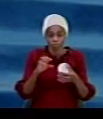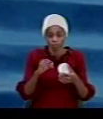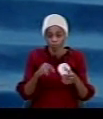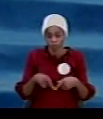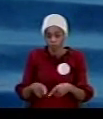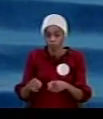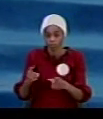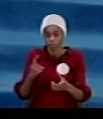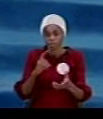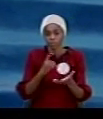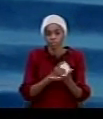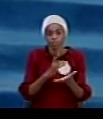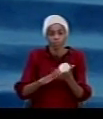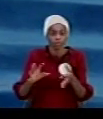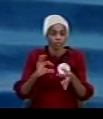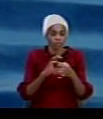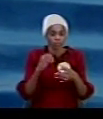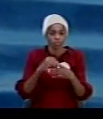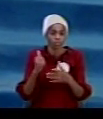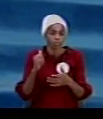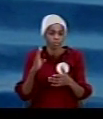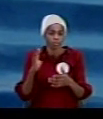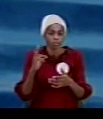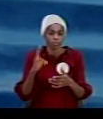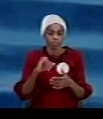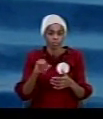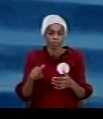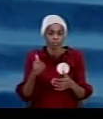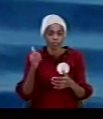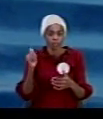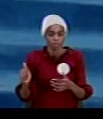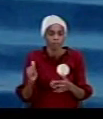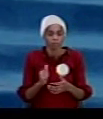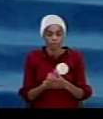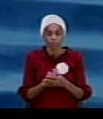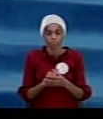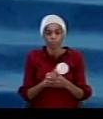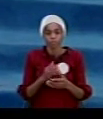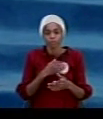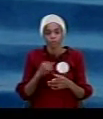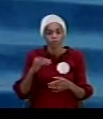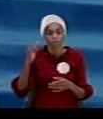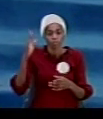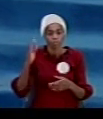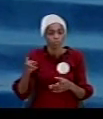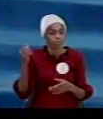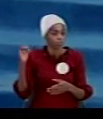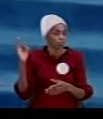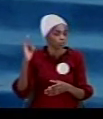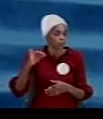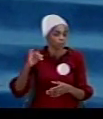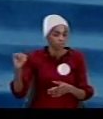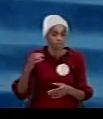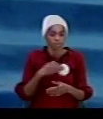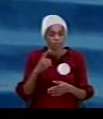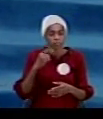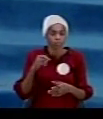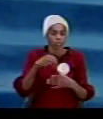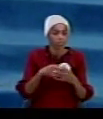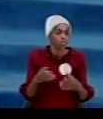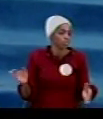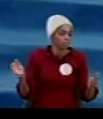was ministering, and I was on the sofa, on the couch in my sitting room. When the man of God was ministering,